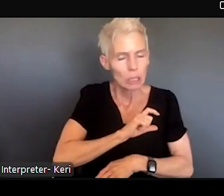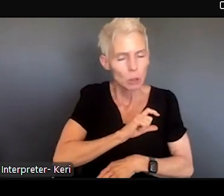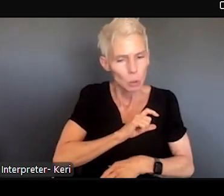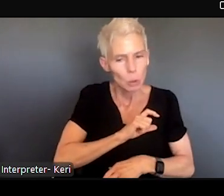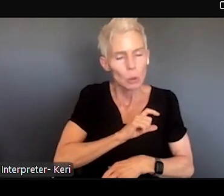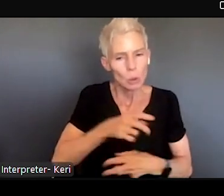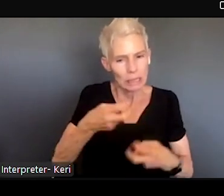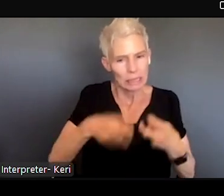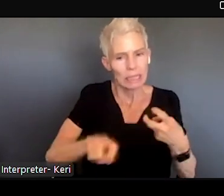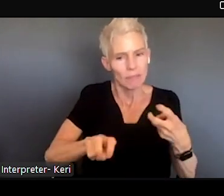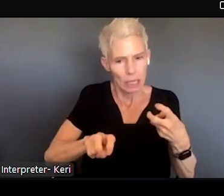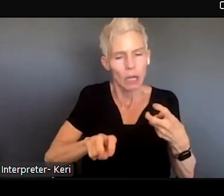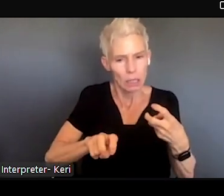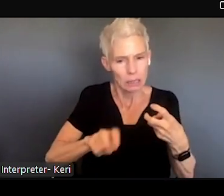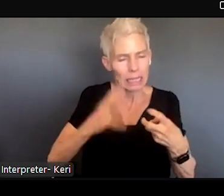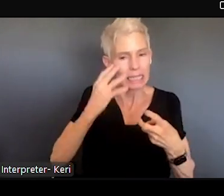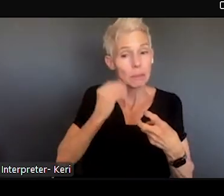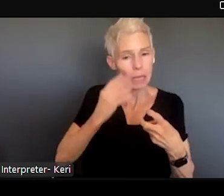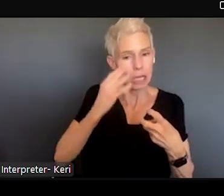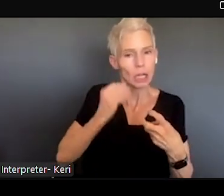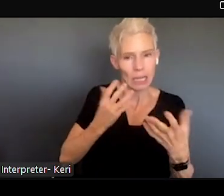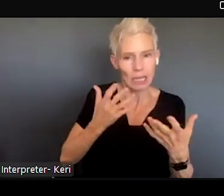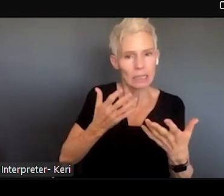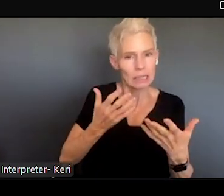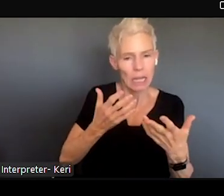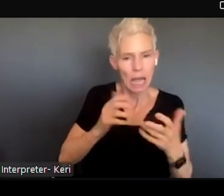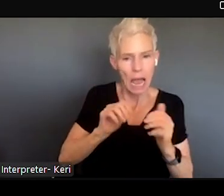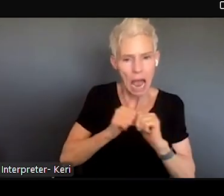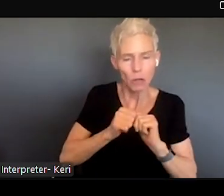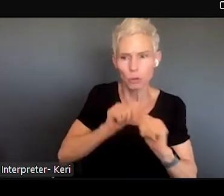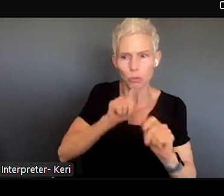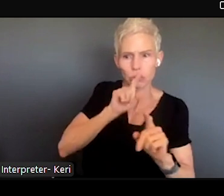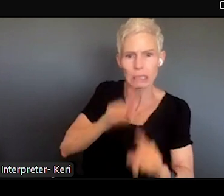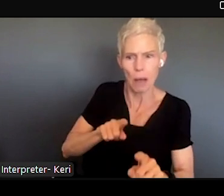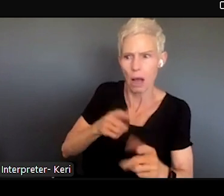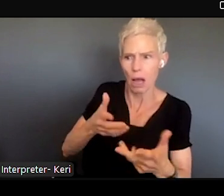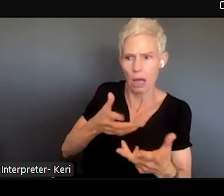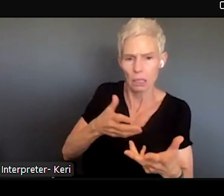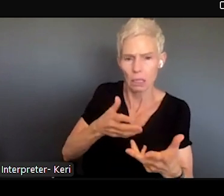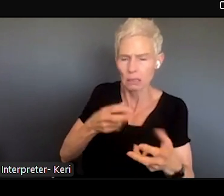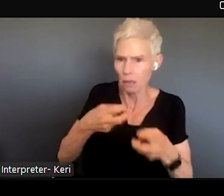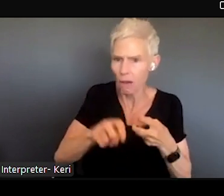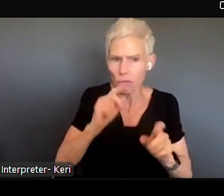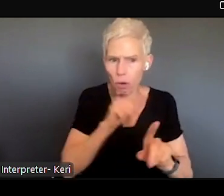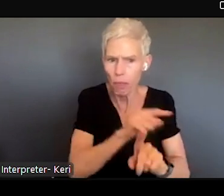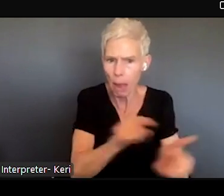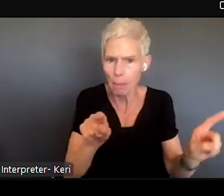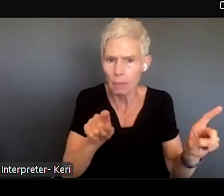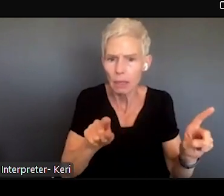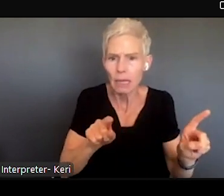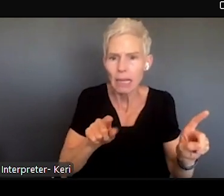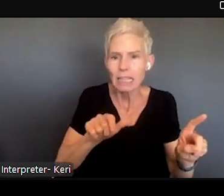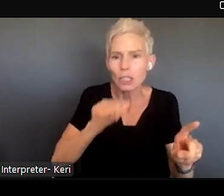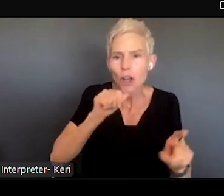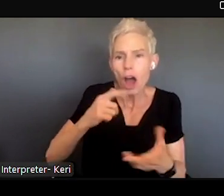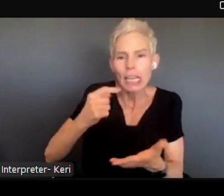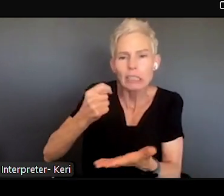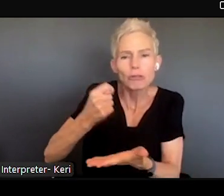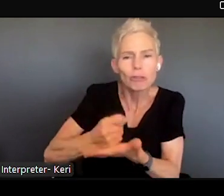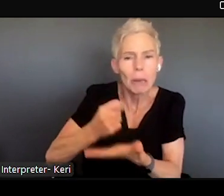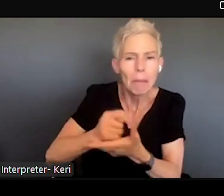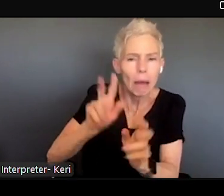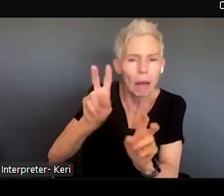difficult experience in terms of being able to respond. It's not necessarily a treatment response.